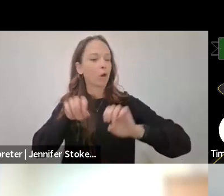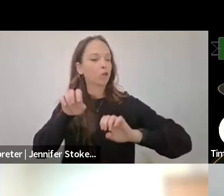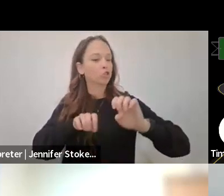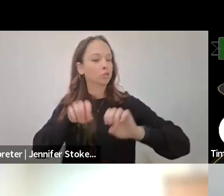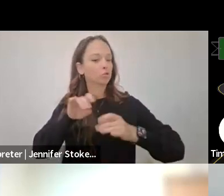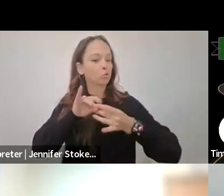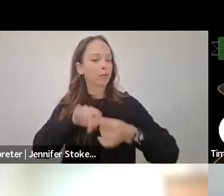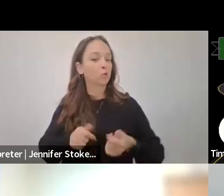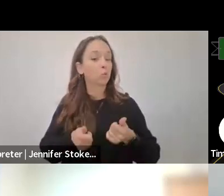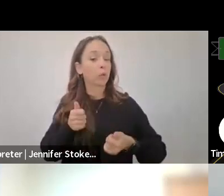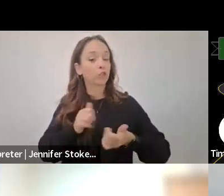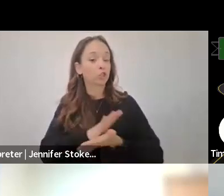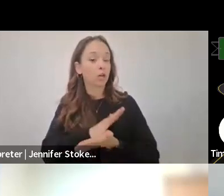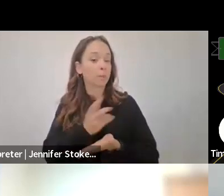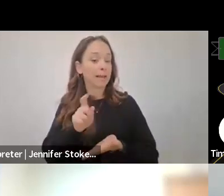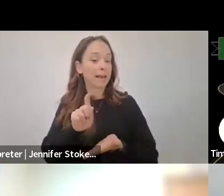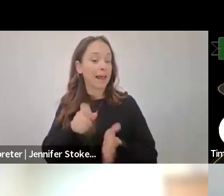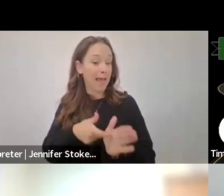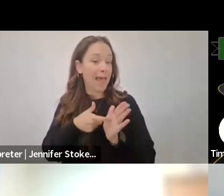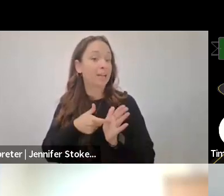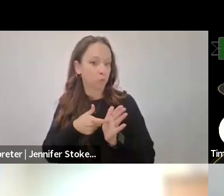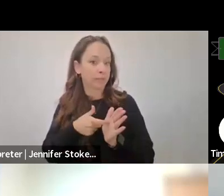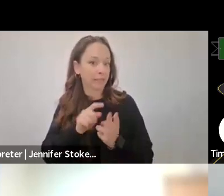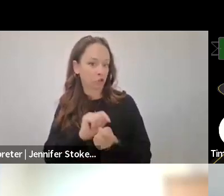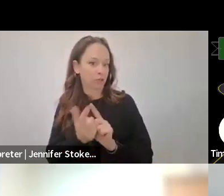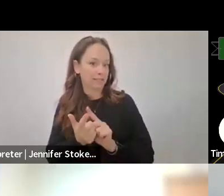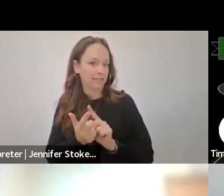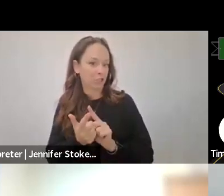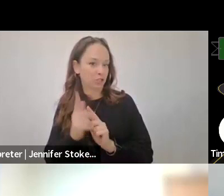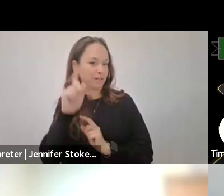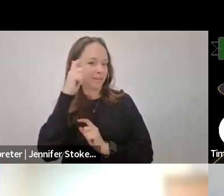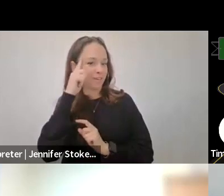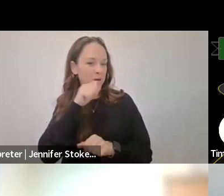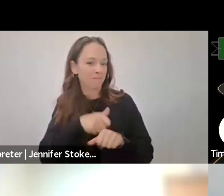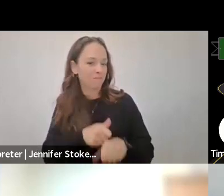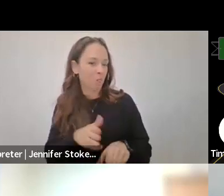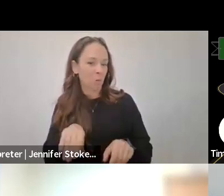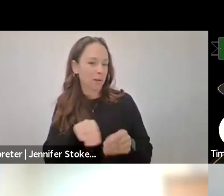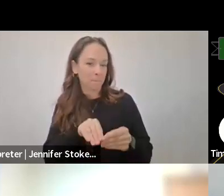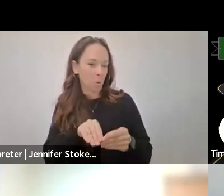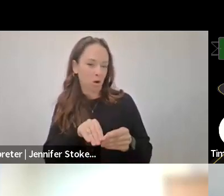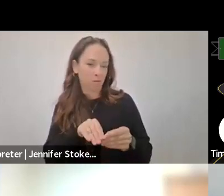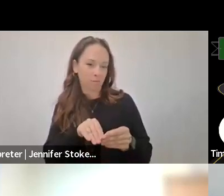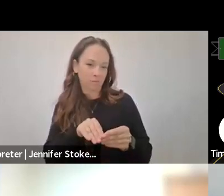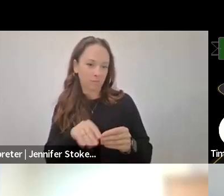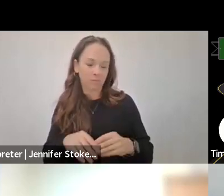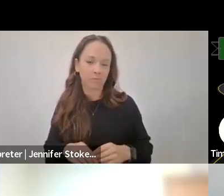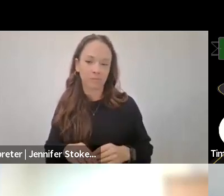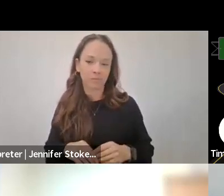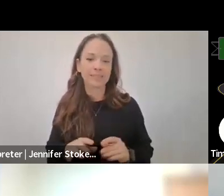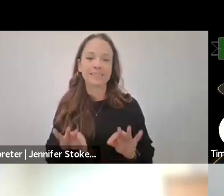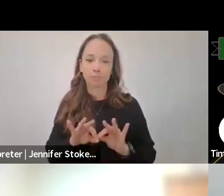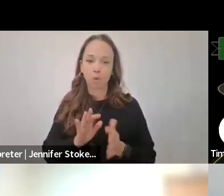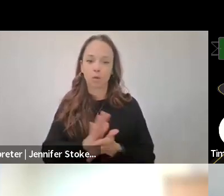to be translated. But the federal government has really moved away from that, and it's really important documents now. And I don't know if